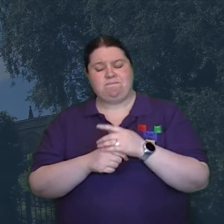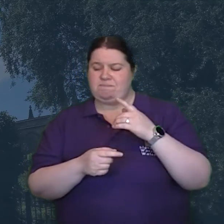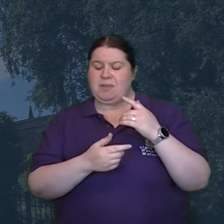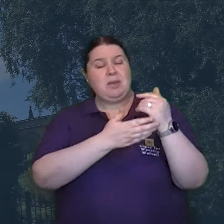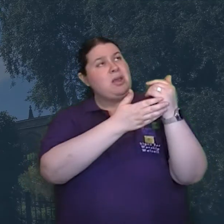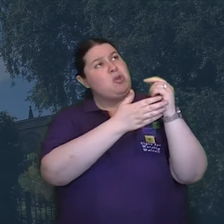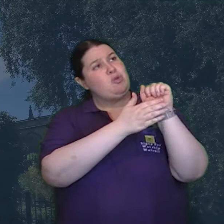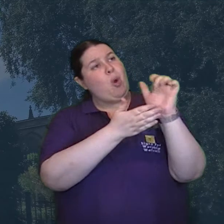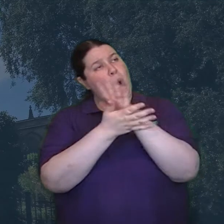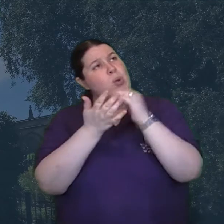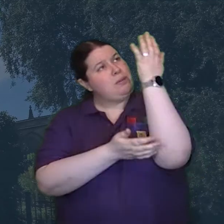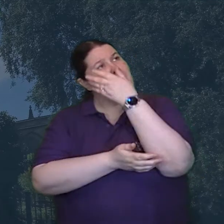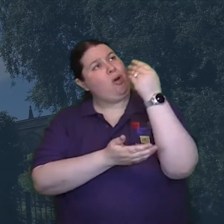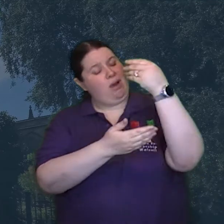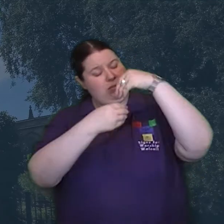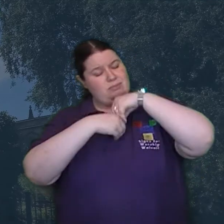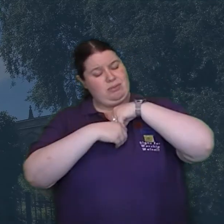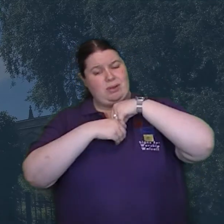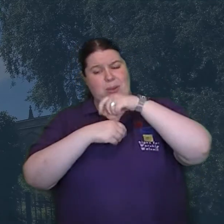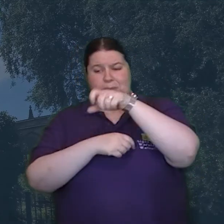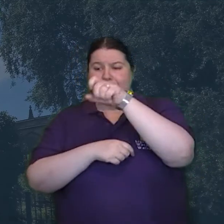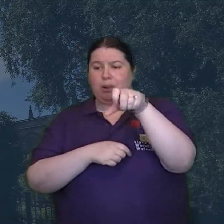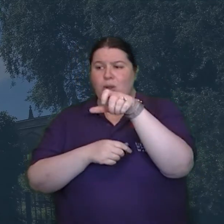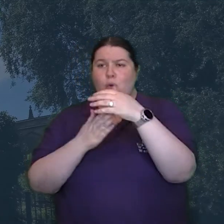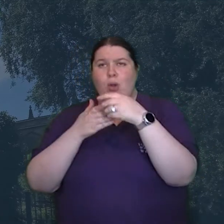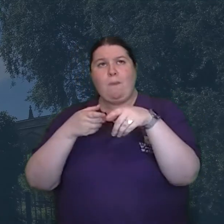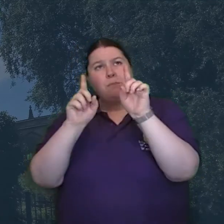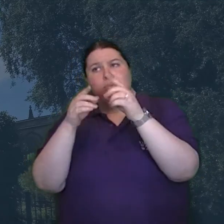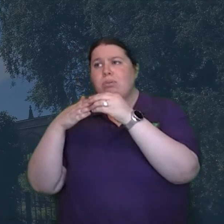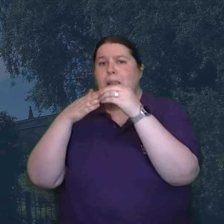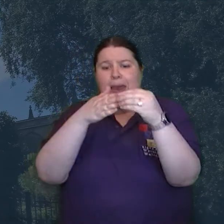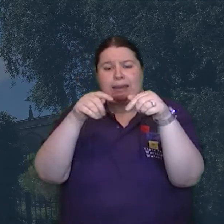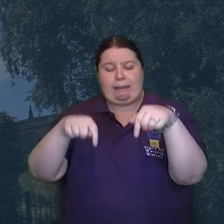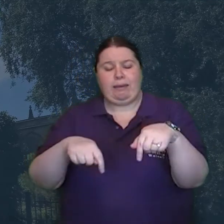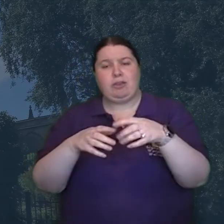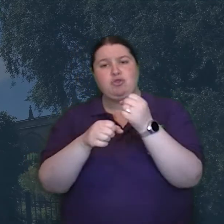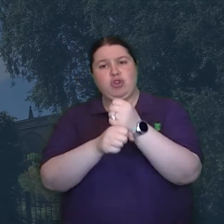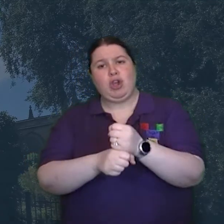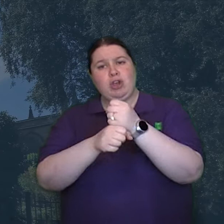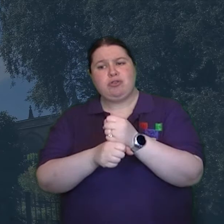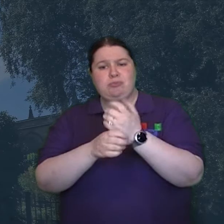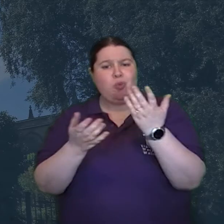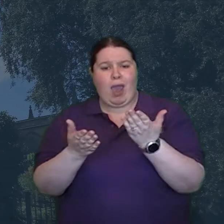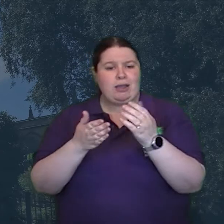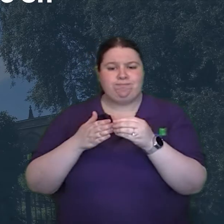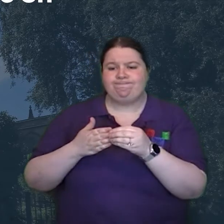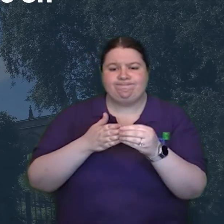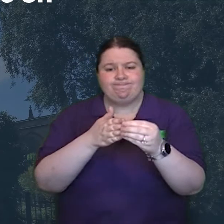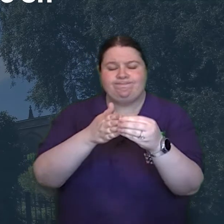the journey, may your Holy Spirit guide those in leadership at this